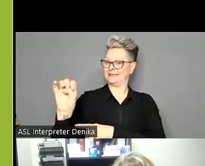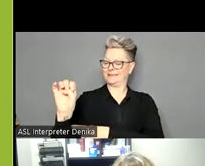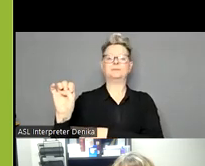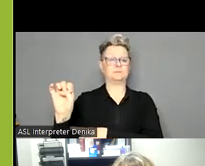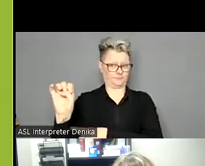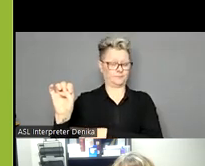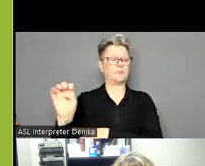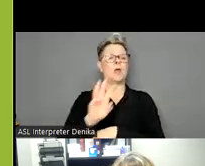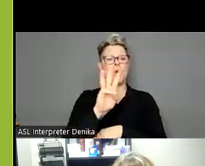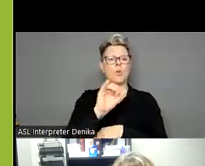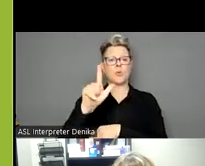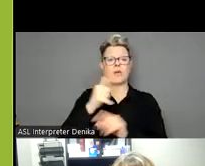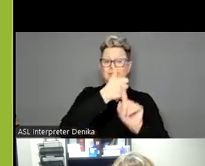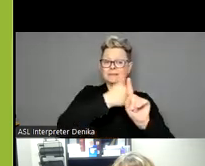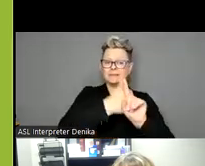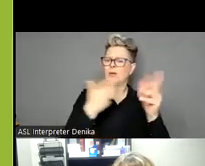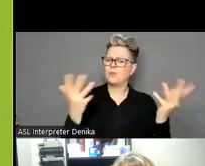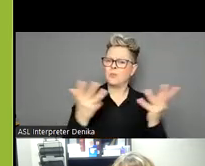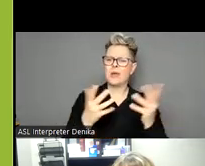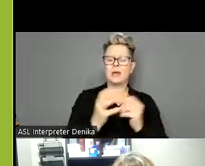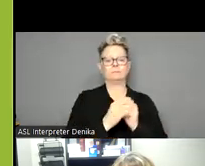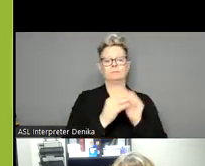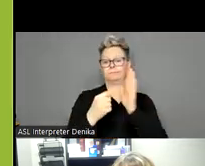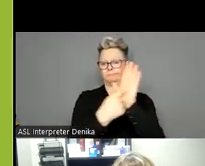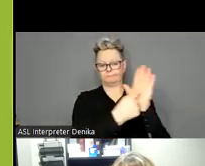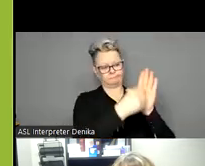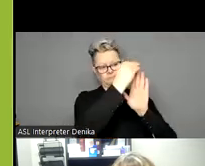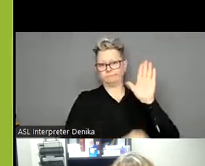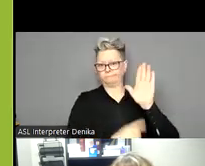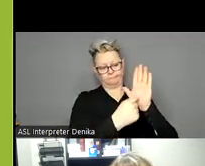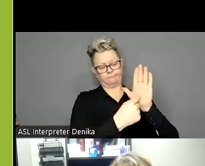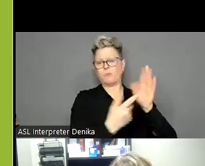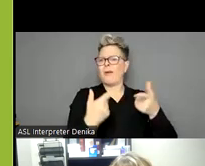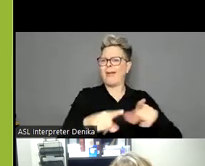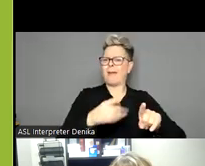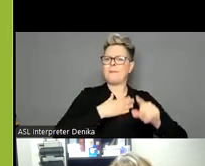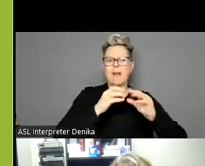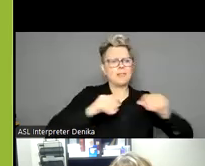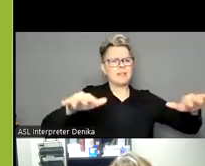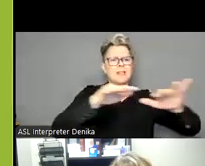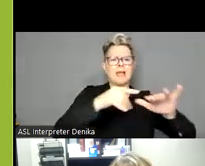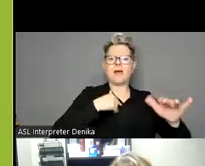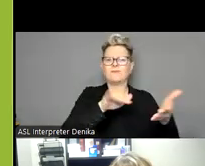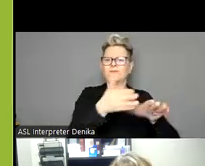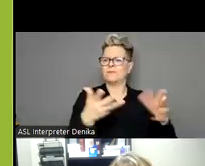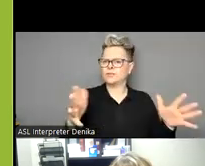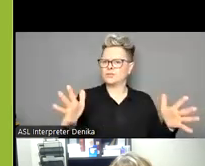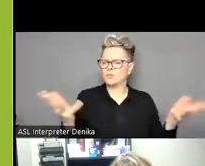Now, a will is a document that governs what will happen to your property after you die. Now,